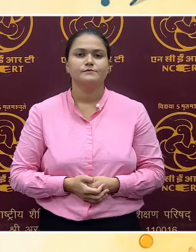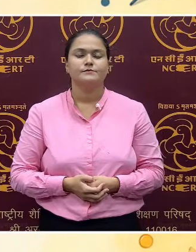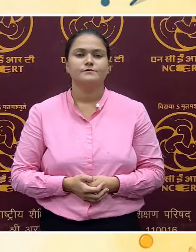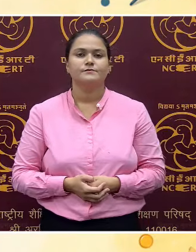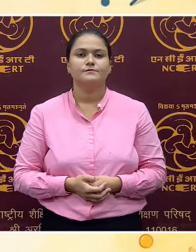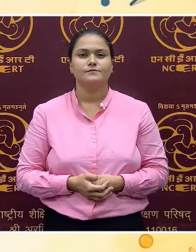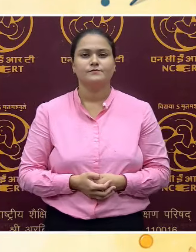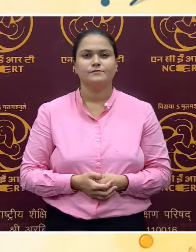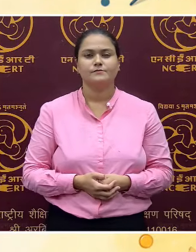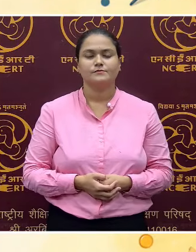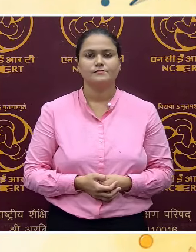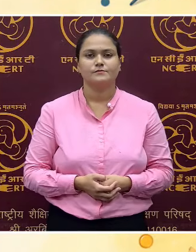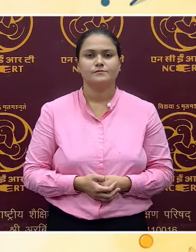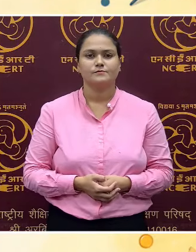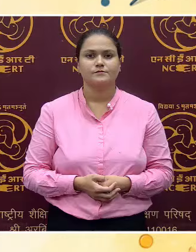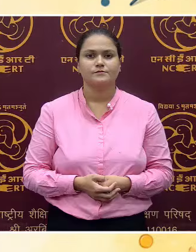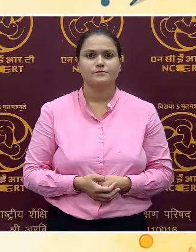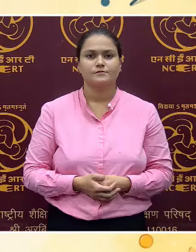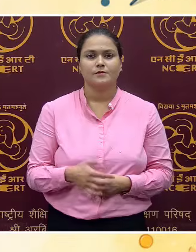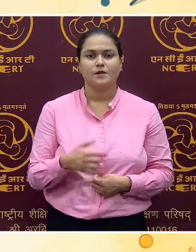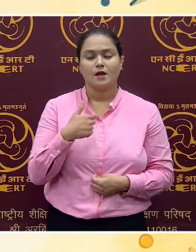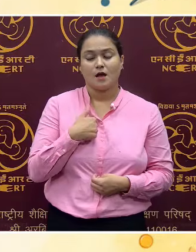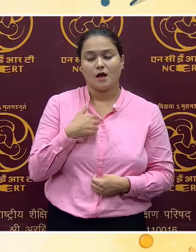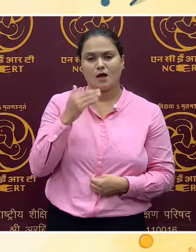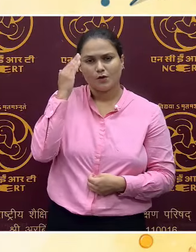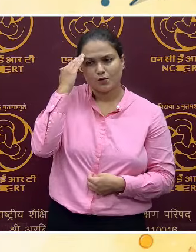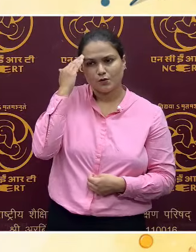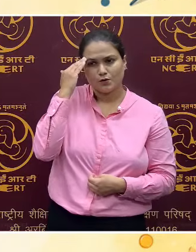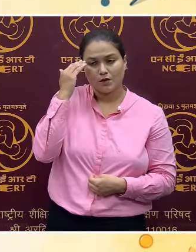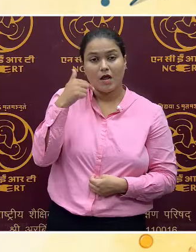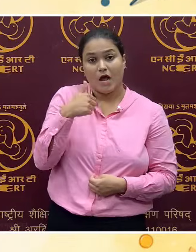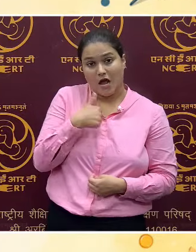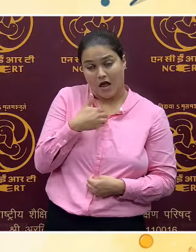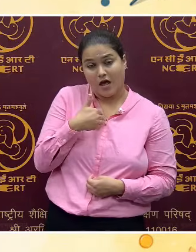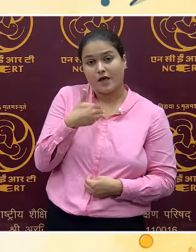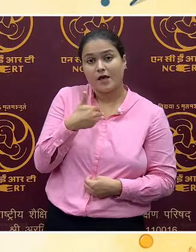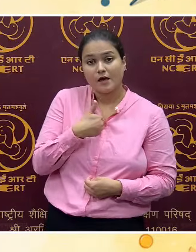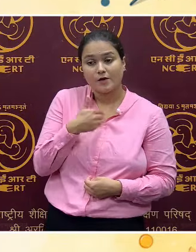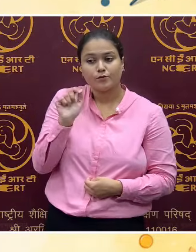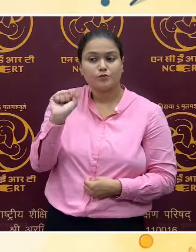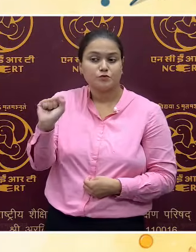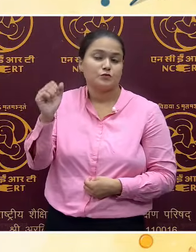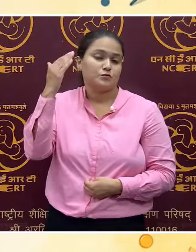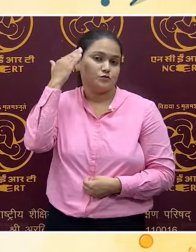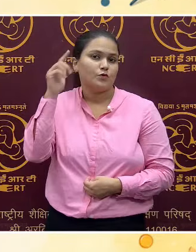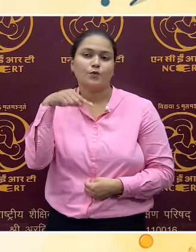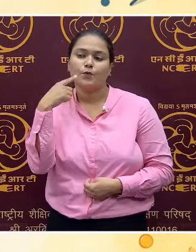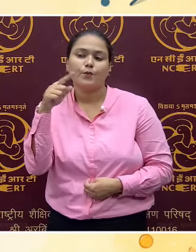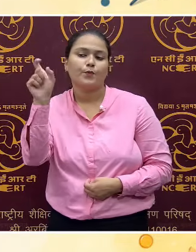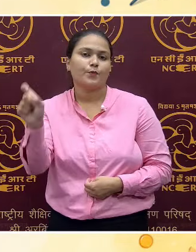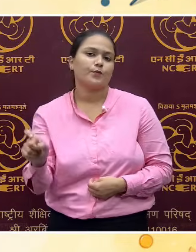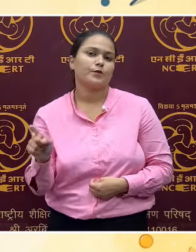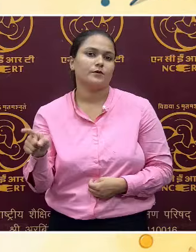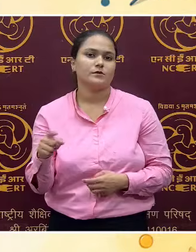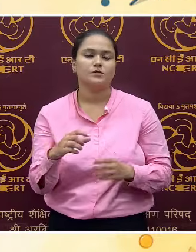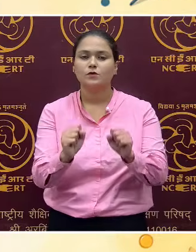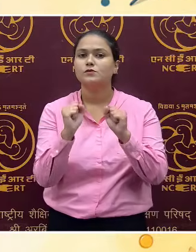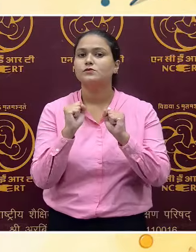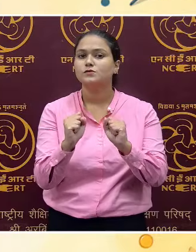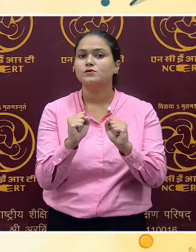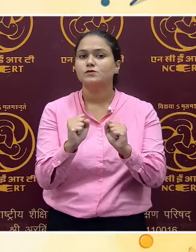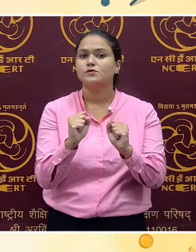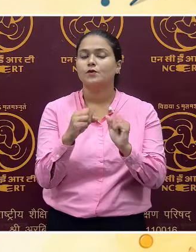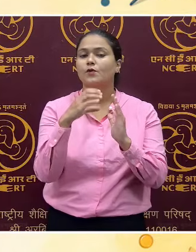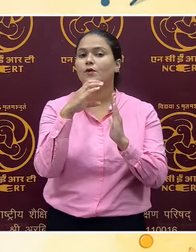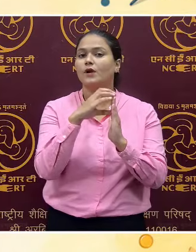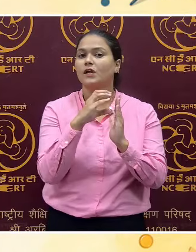What do you think? I'm known to them. It should be I am known to them. Though a strong contender is also